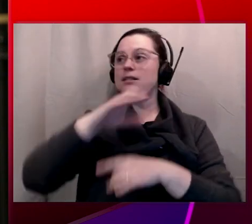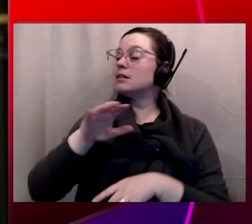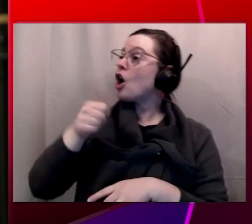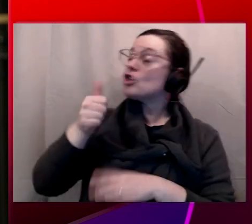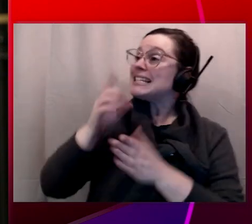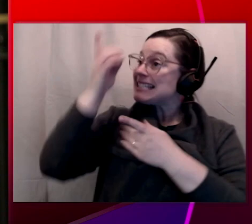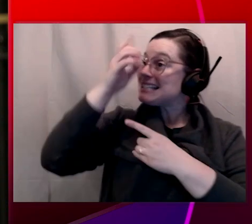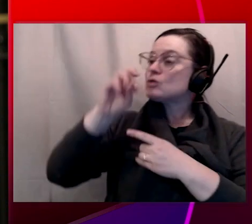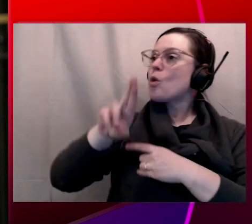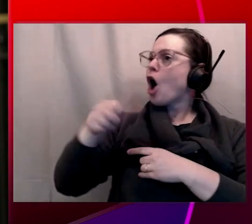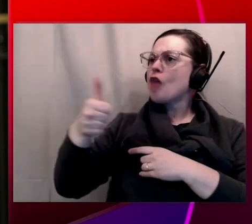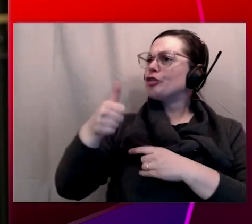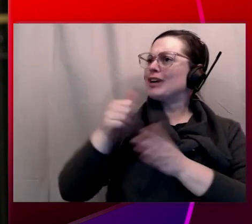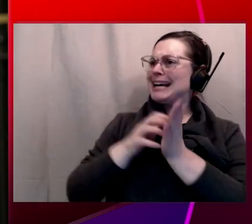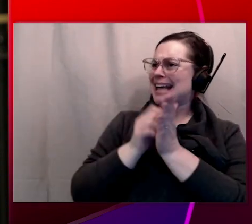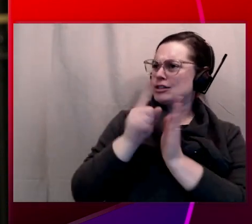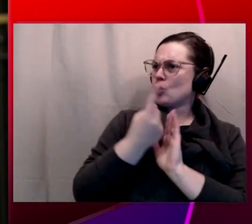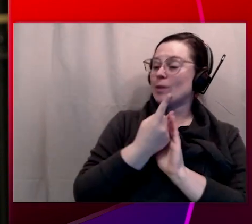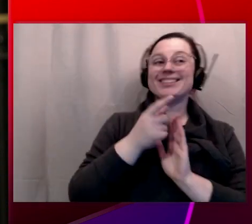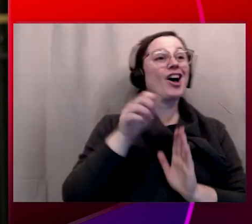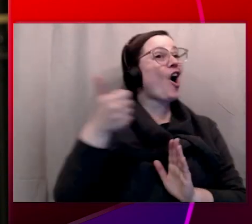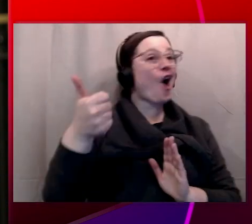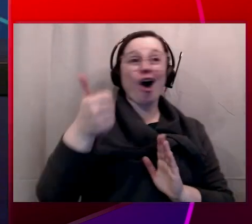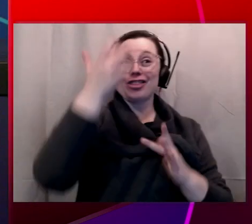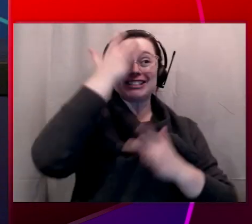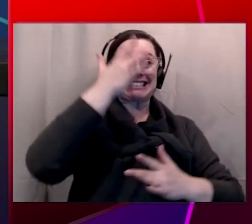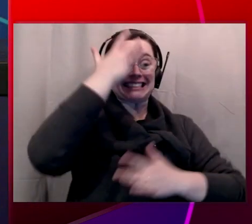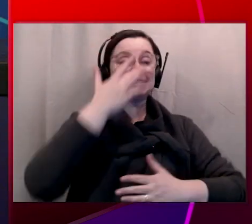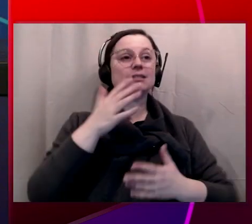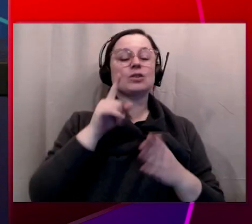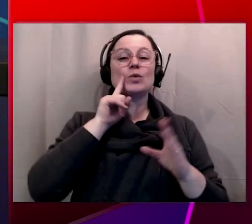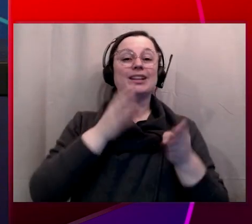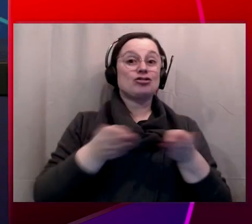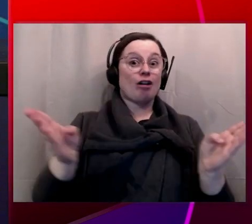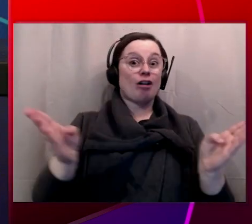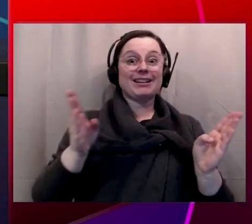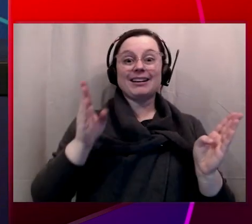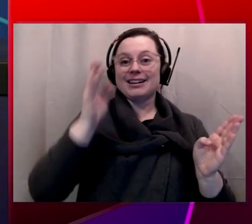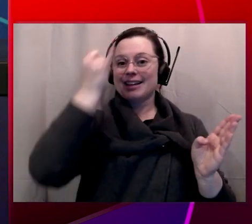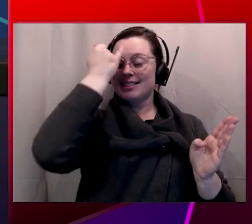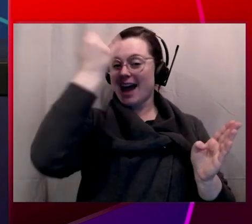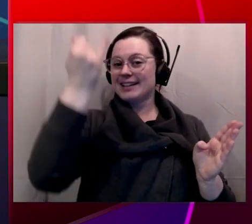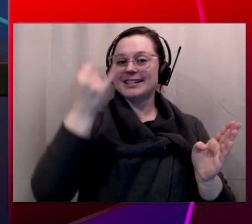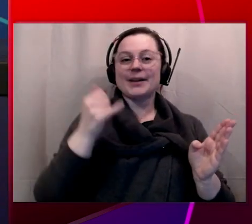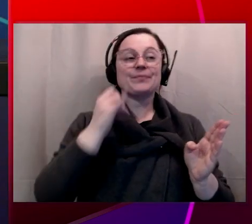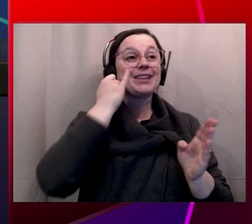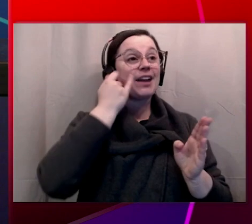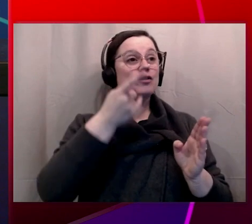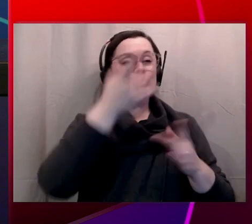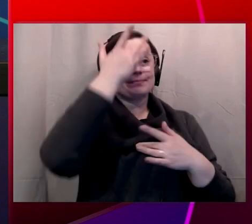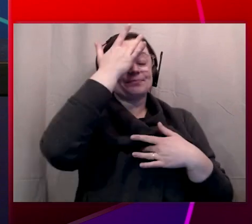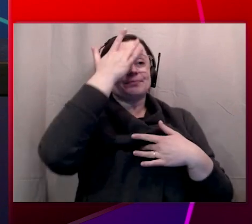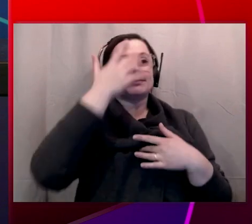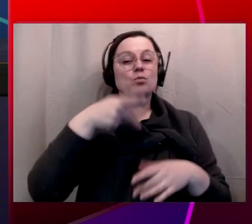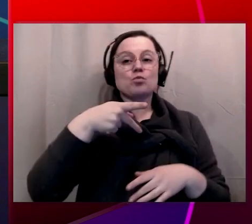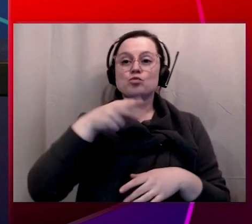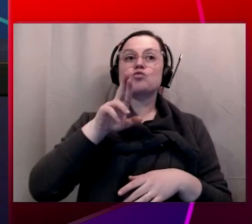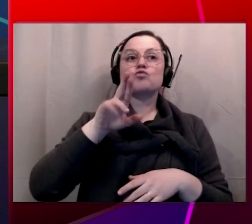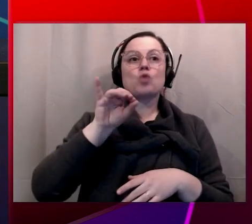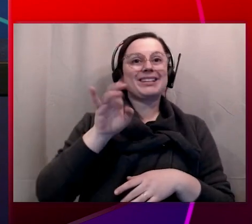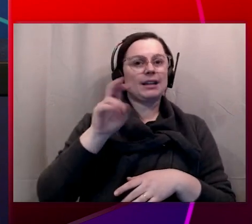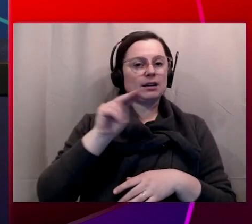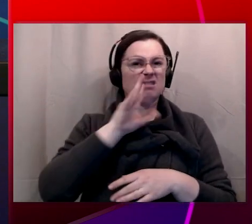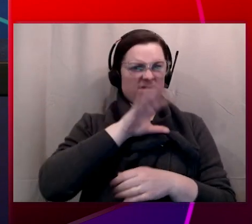Any other diseases. So the general idea is if you have a disease and a protein that you know to be involved